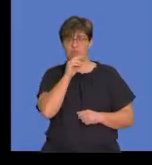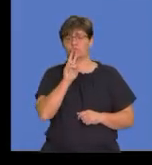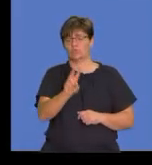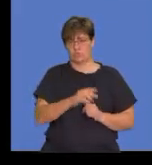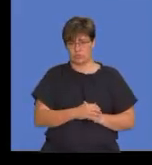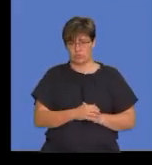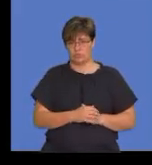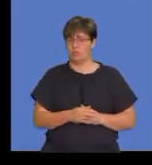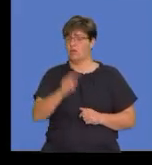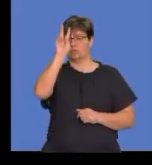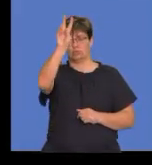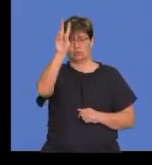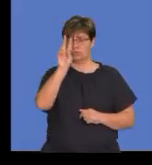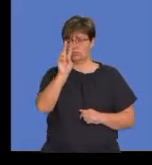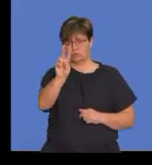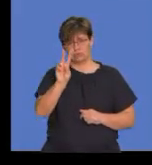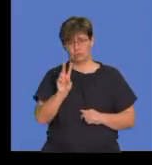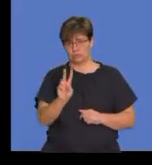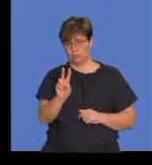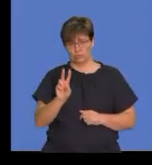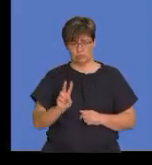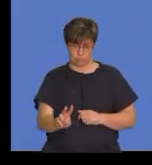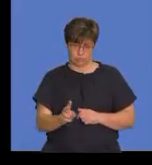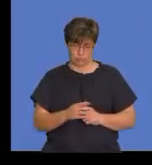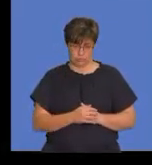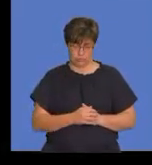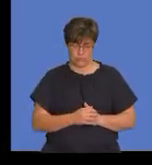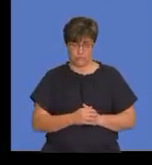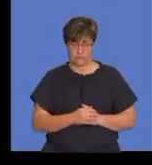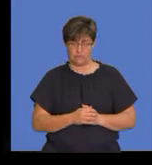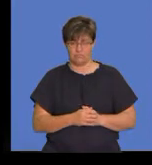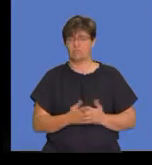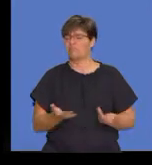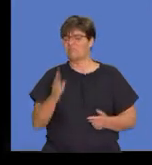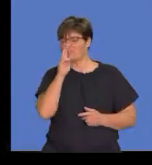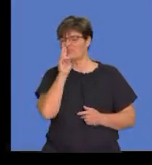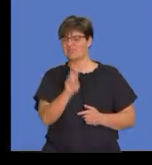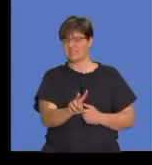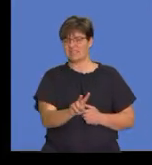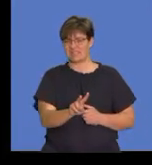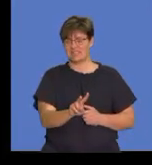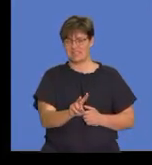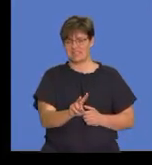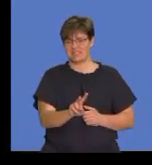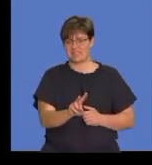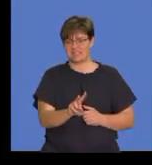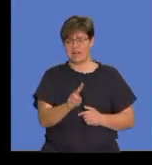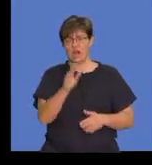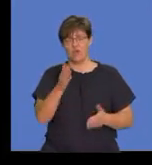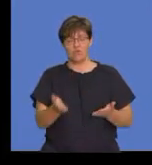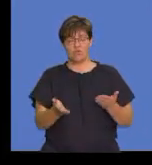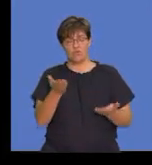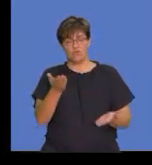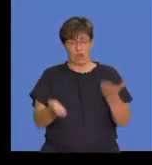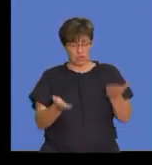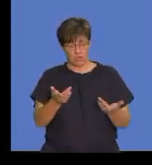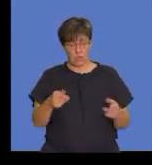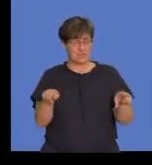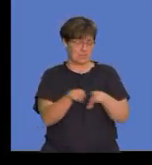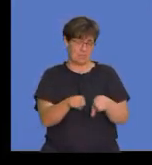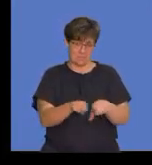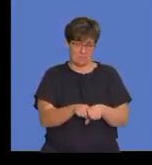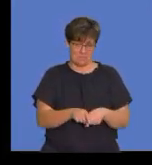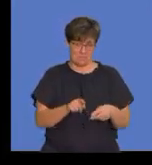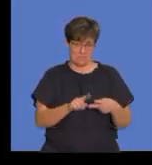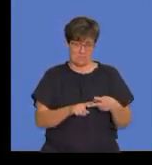is just 2, which is just 2, 2, and 2 there. So you can see that the ratio is the